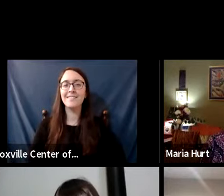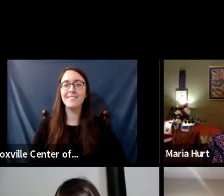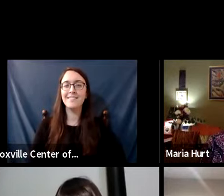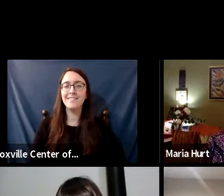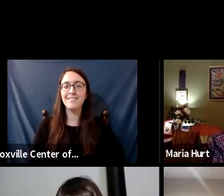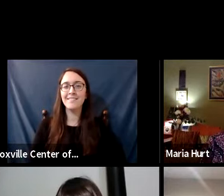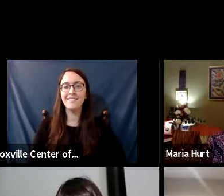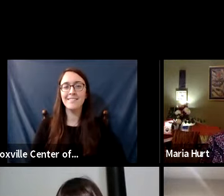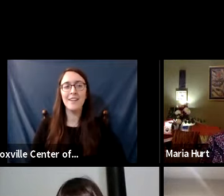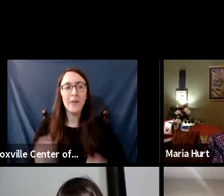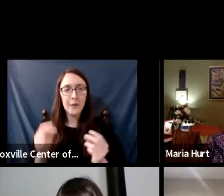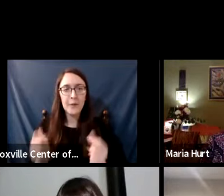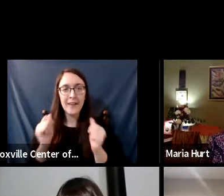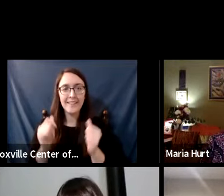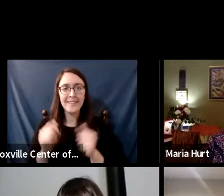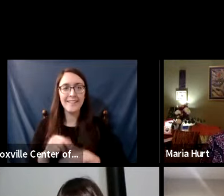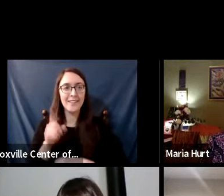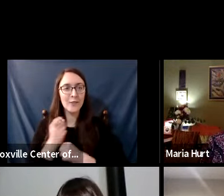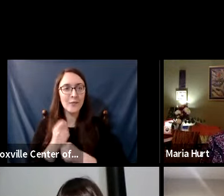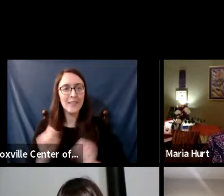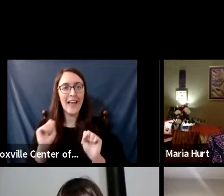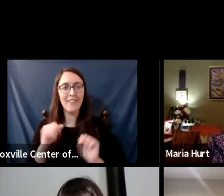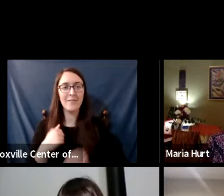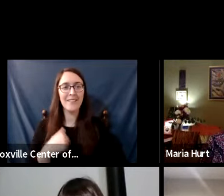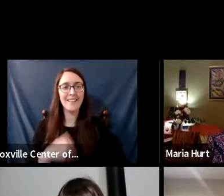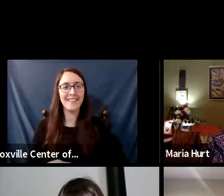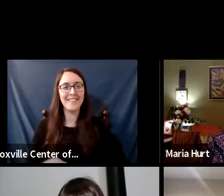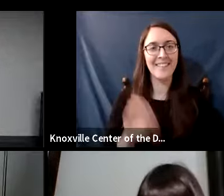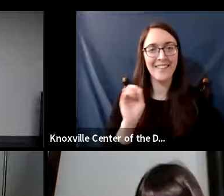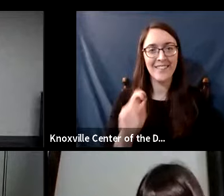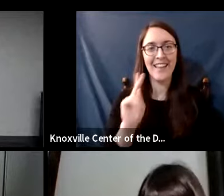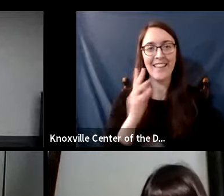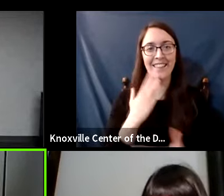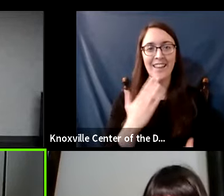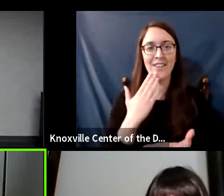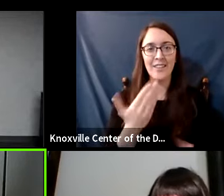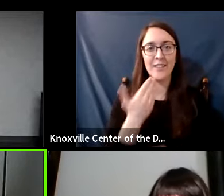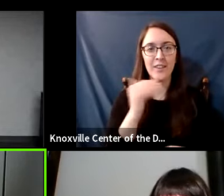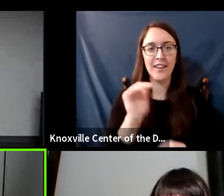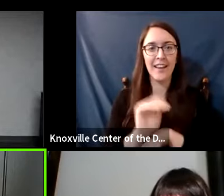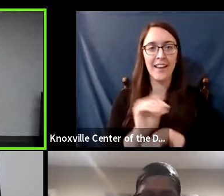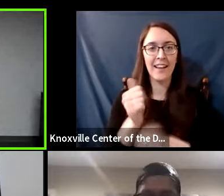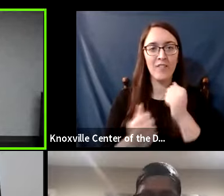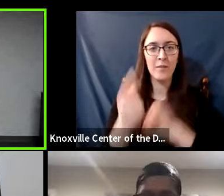Dr. Shamil. You saved me. All right. Thanks, everybody. Good night. Thank you.